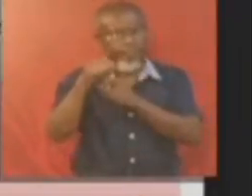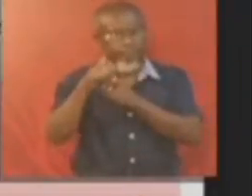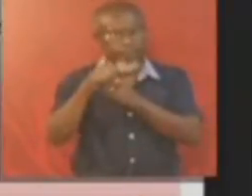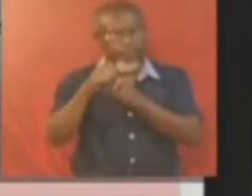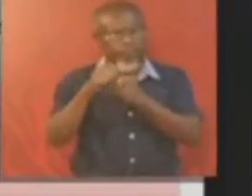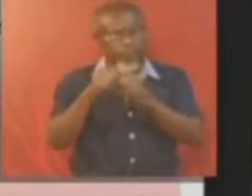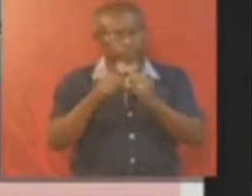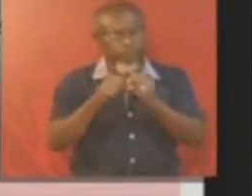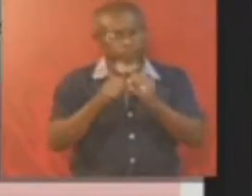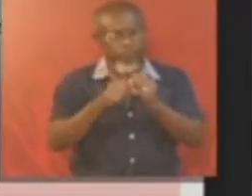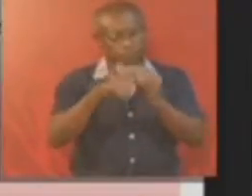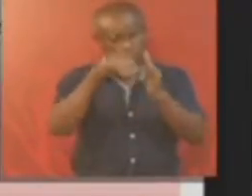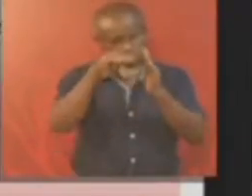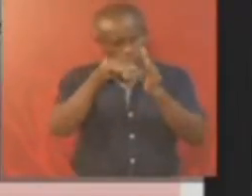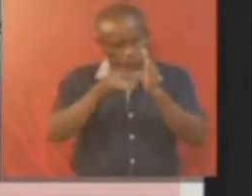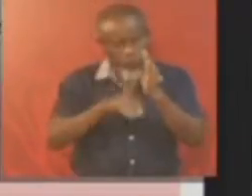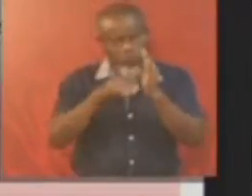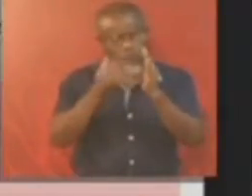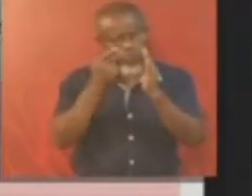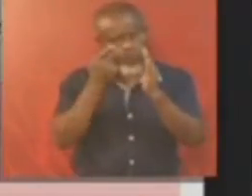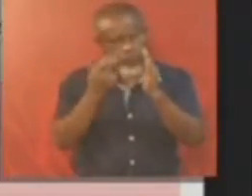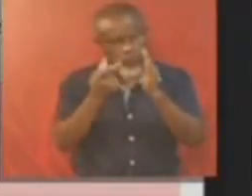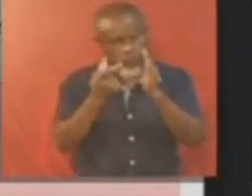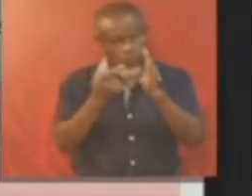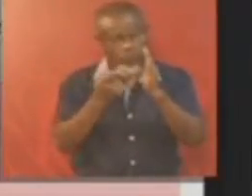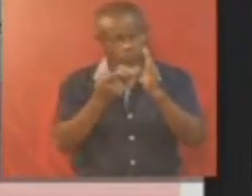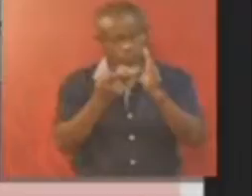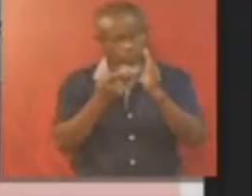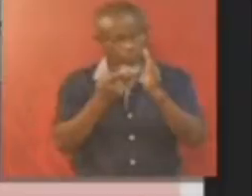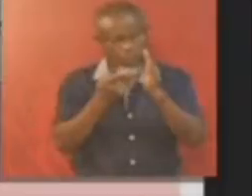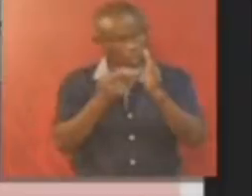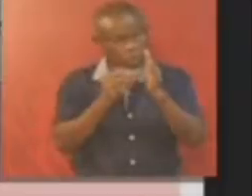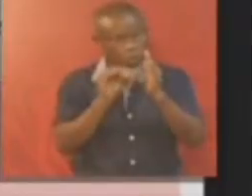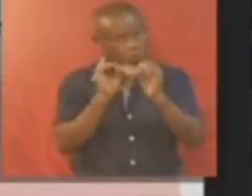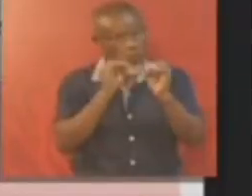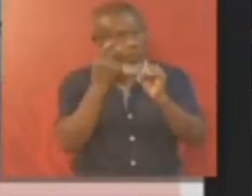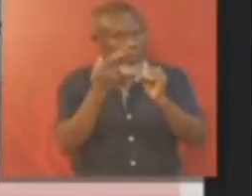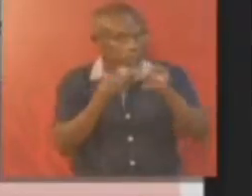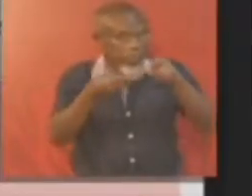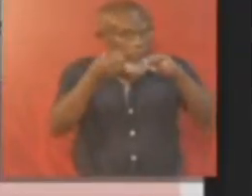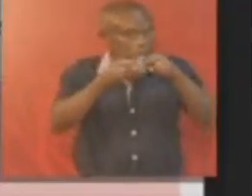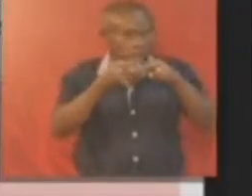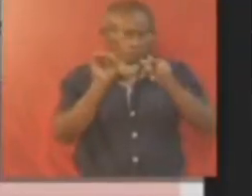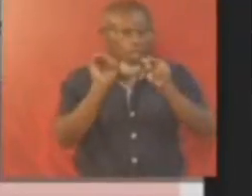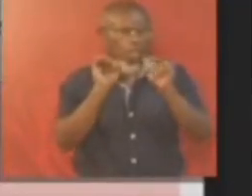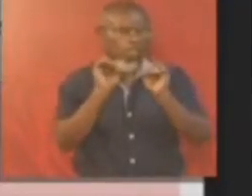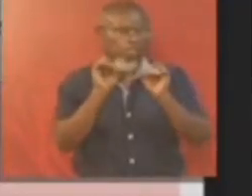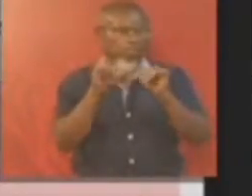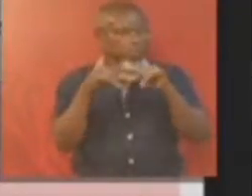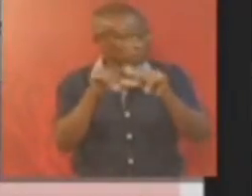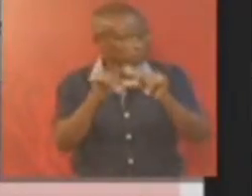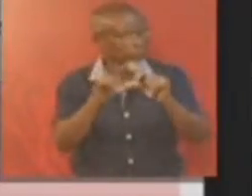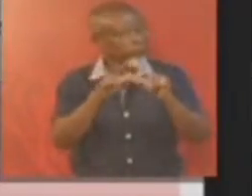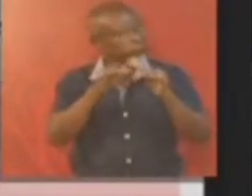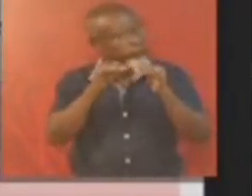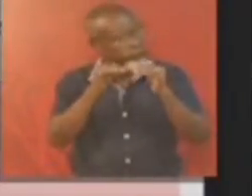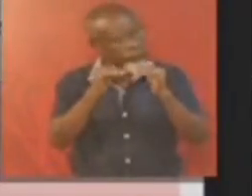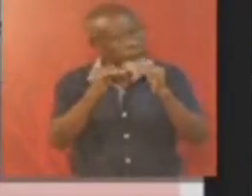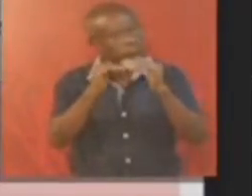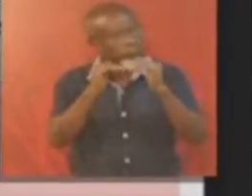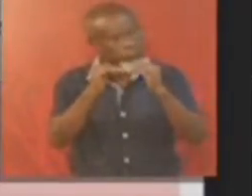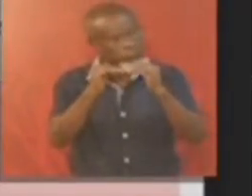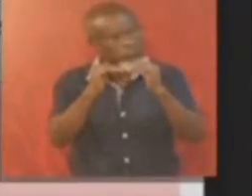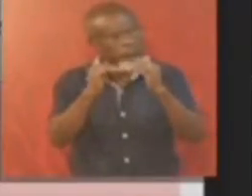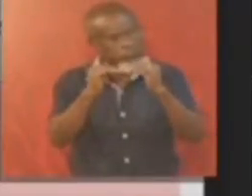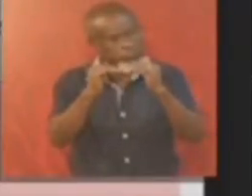decline, and we haven't come out of, there's been no increase since week 16. So it's maintained steady. We would have gone into